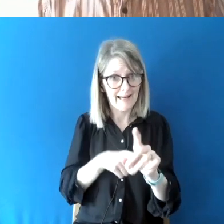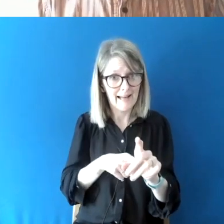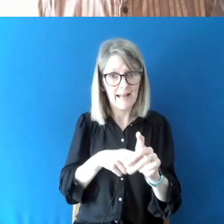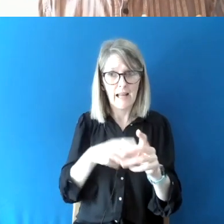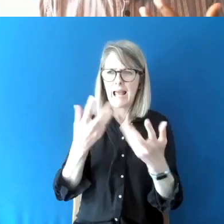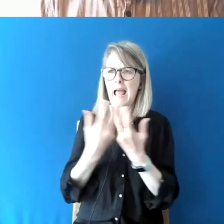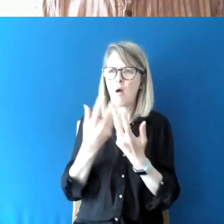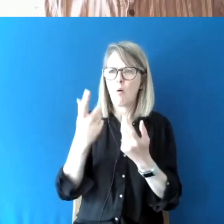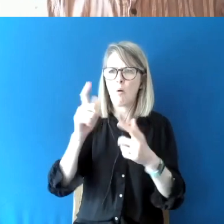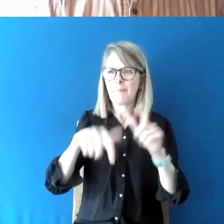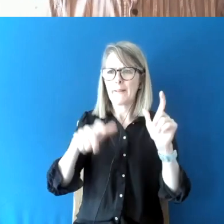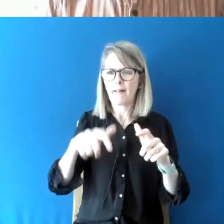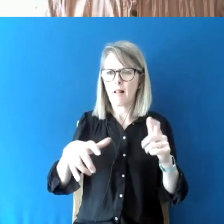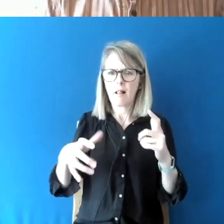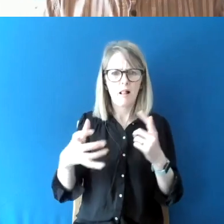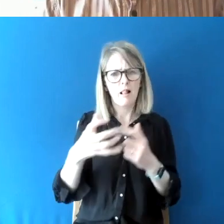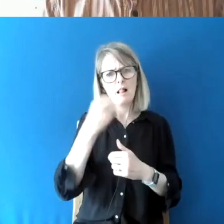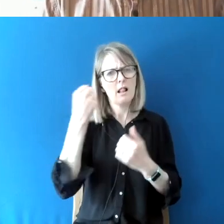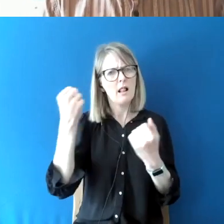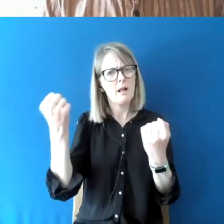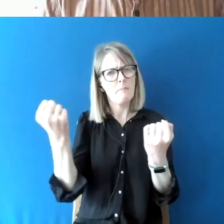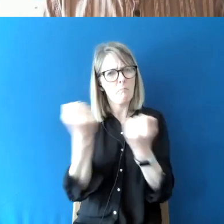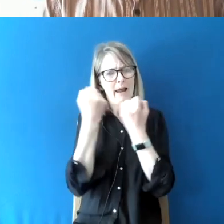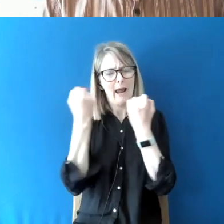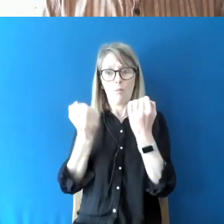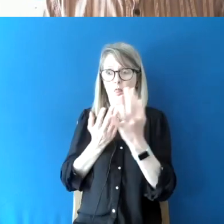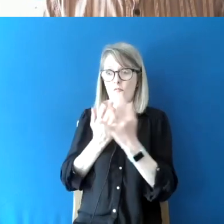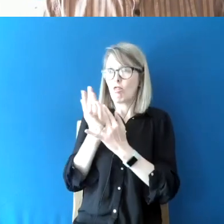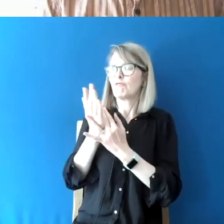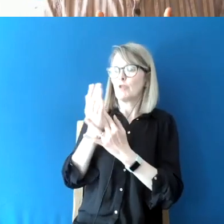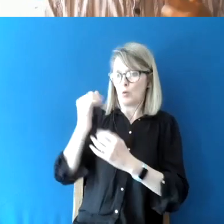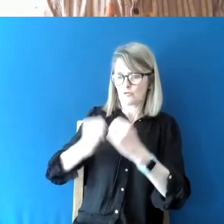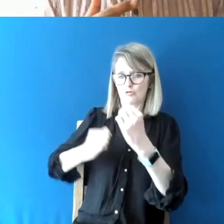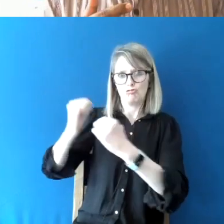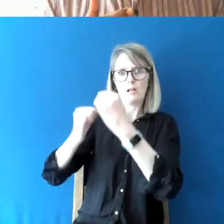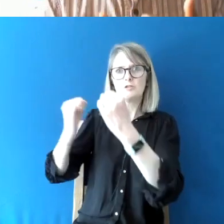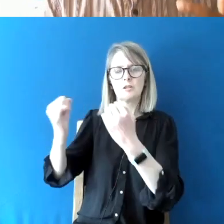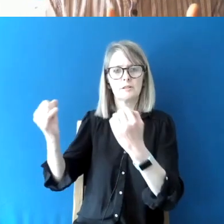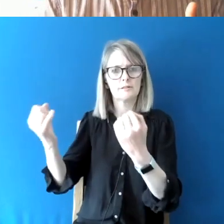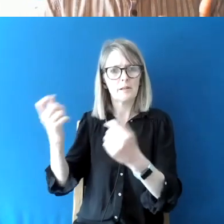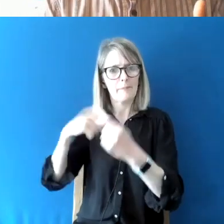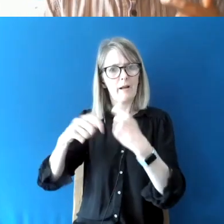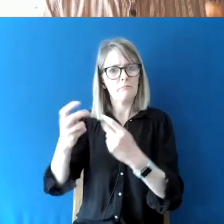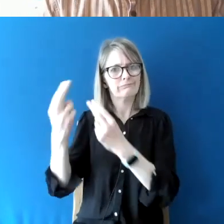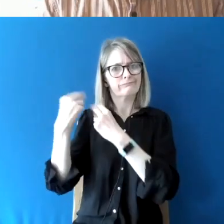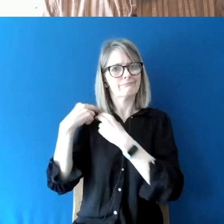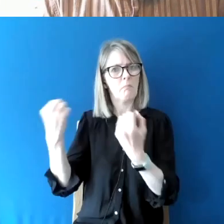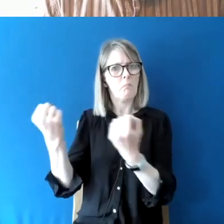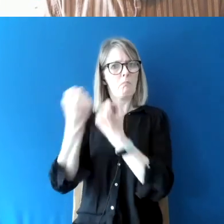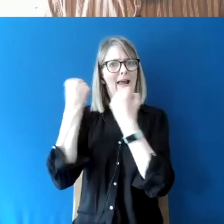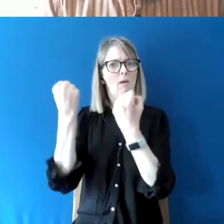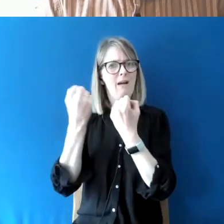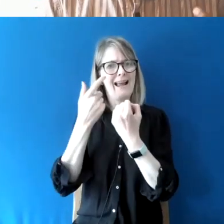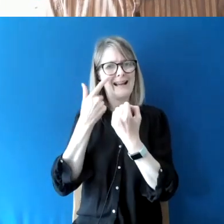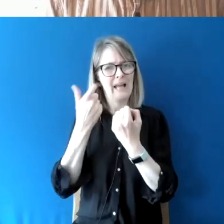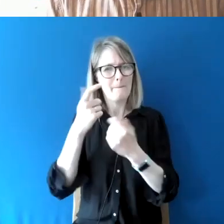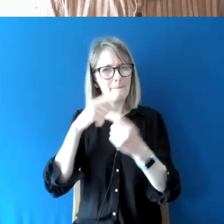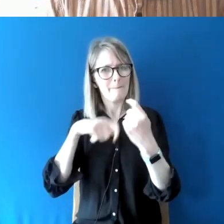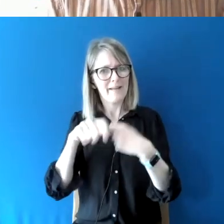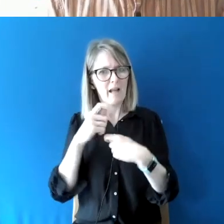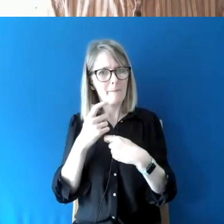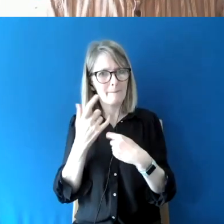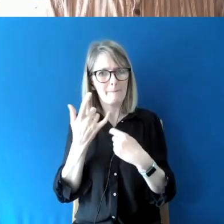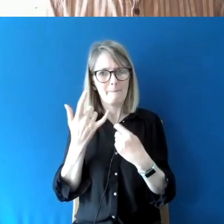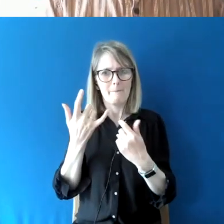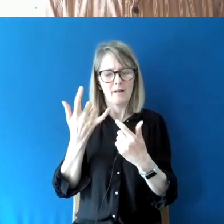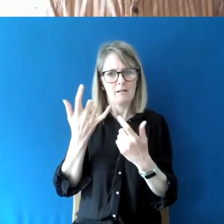power through these kind of structures can actually become perpetrators of those very power that they were